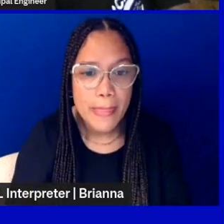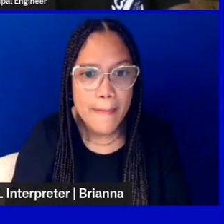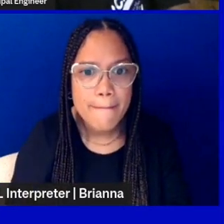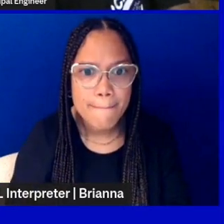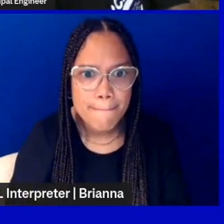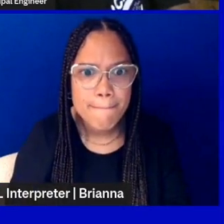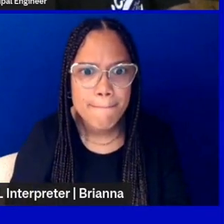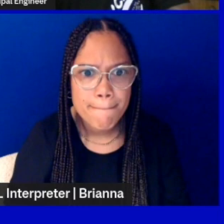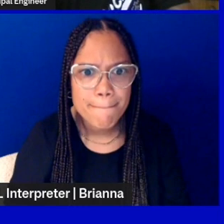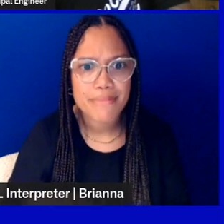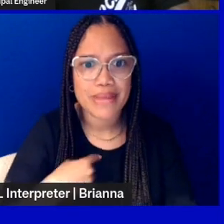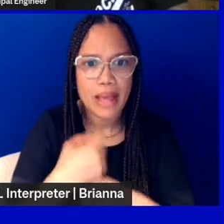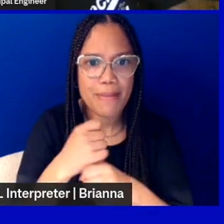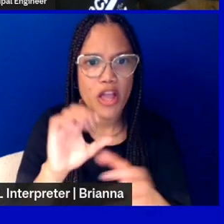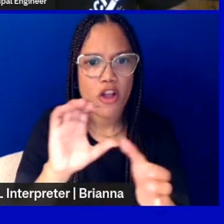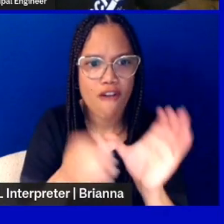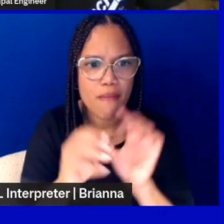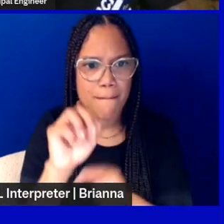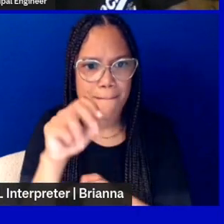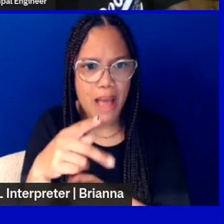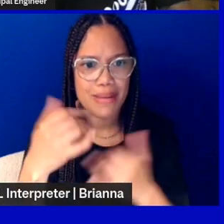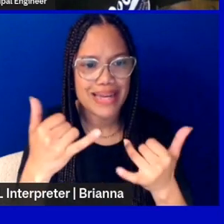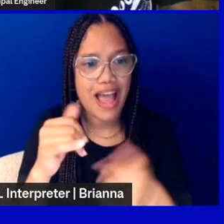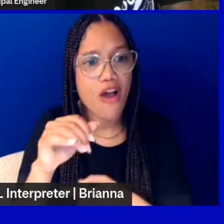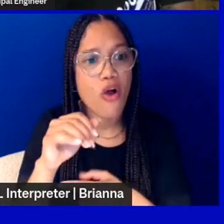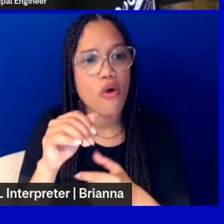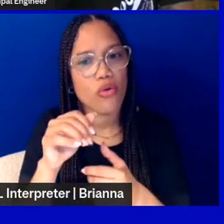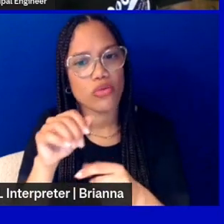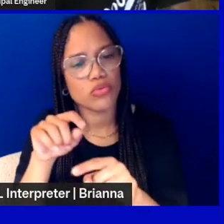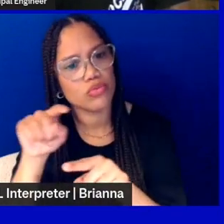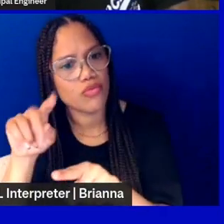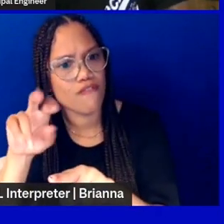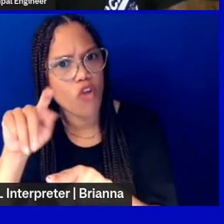so I've created a config map, and I'm passing the Vault address over here,